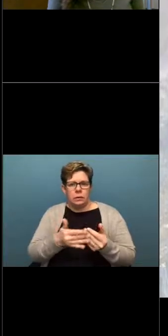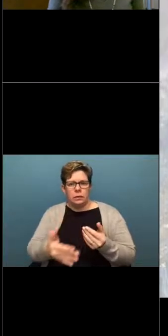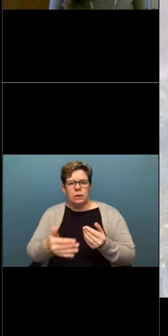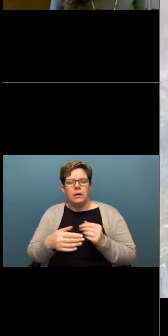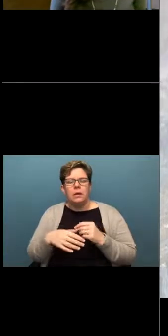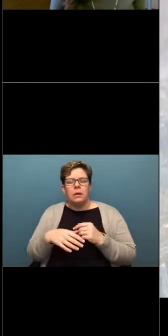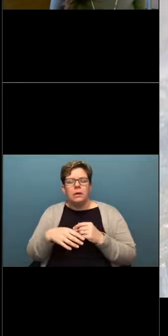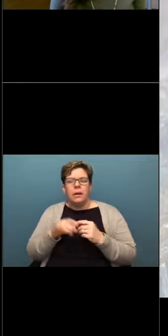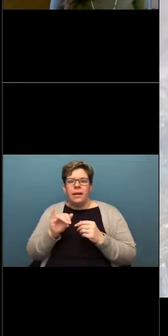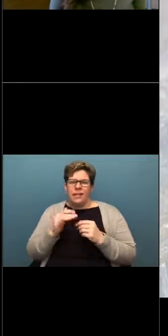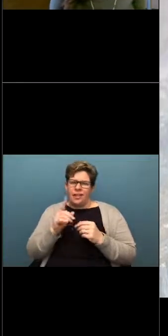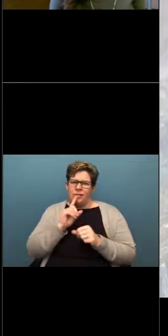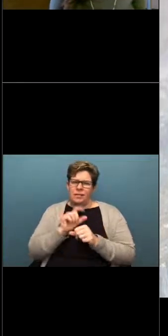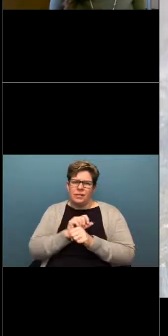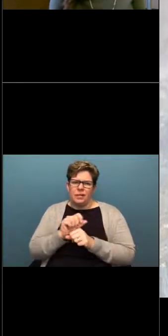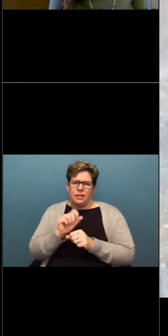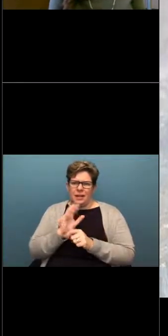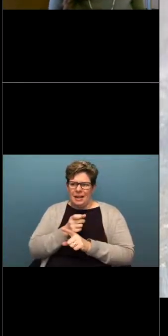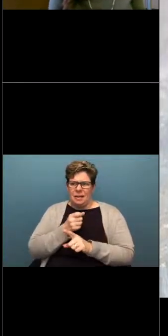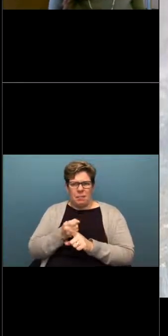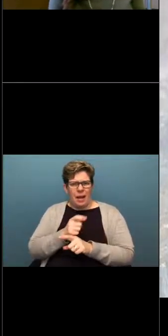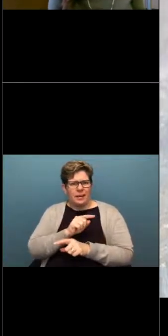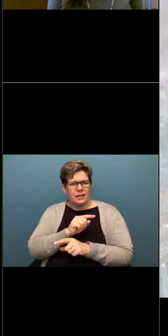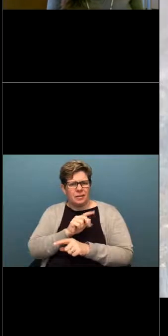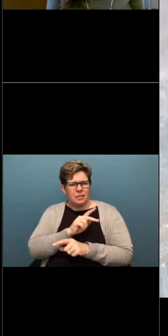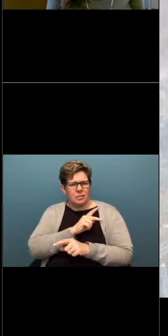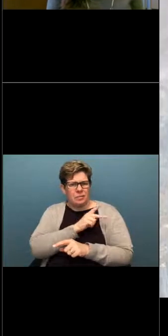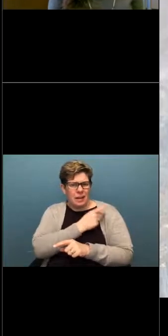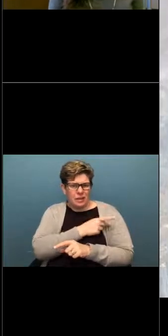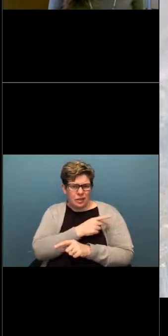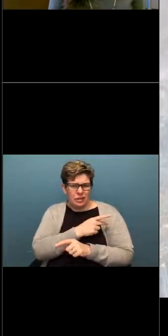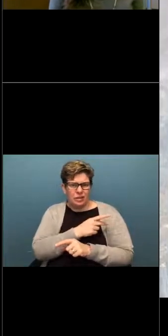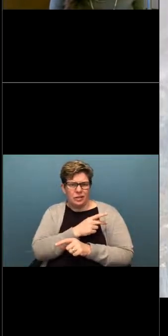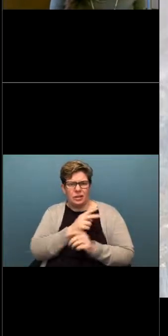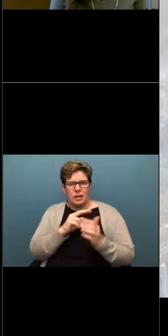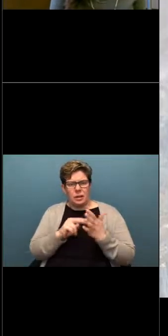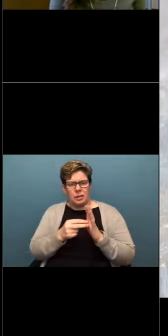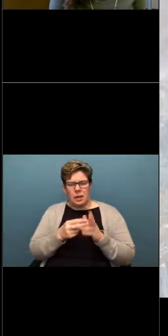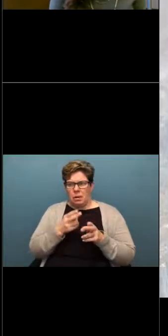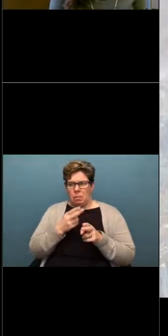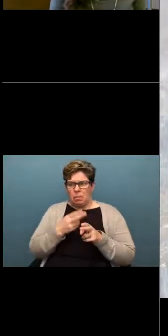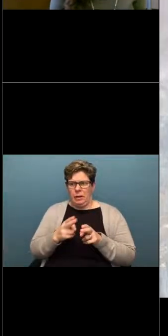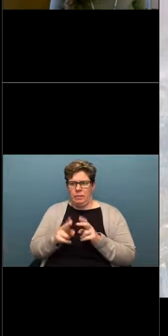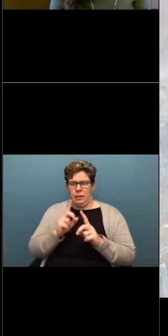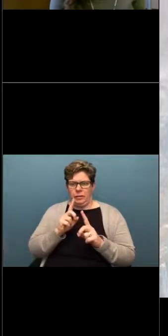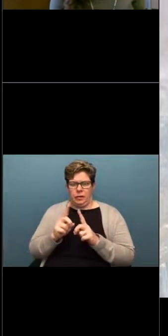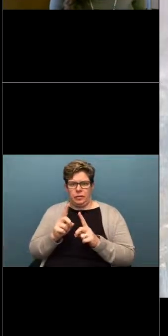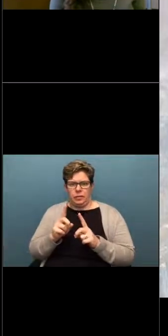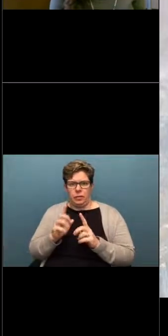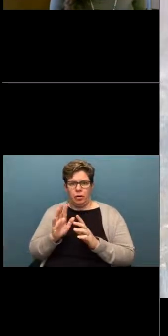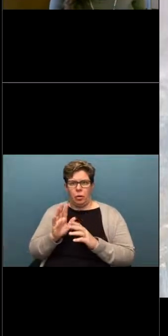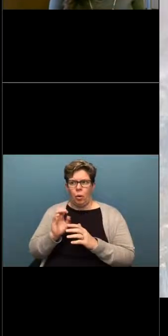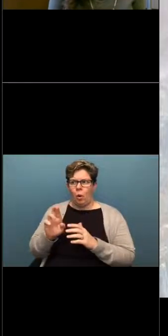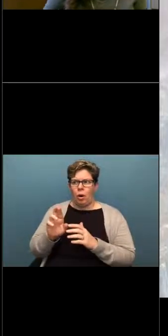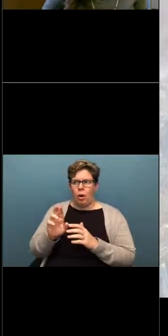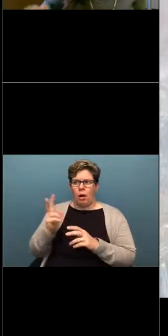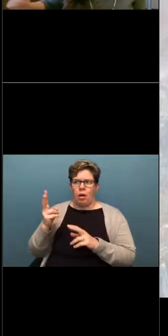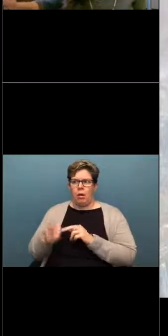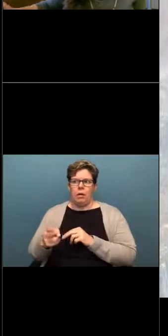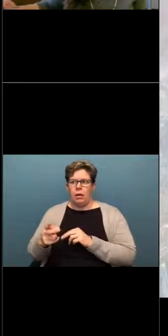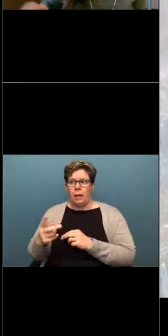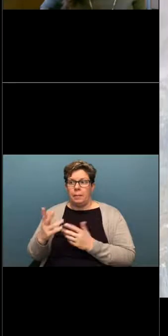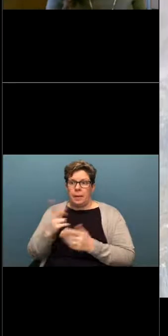be detrimental to patients because it abbreviates conversations or discourages questions being answered when a